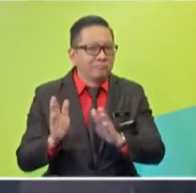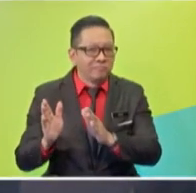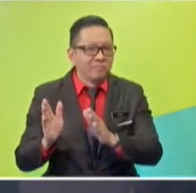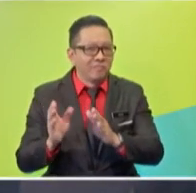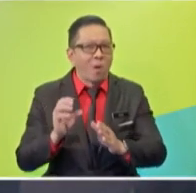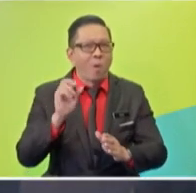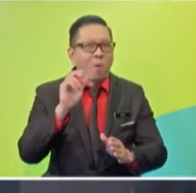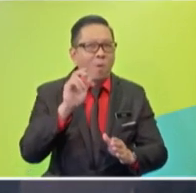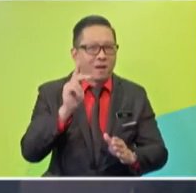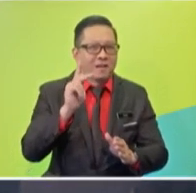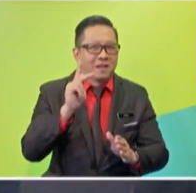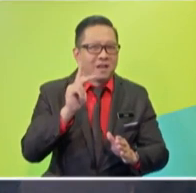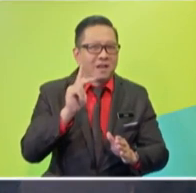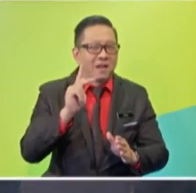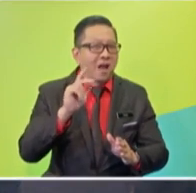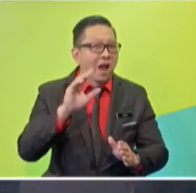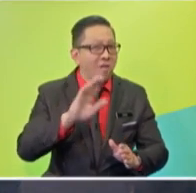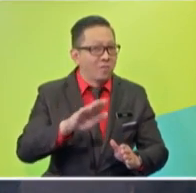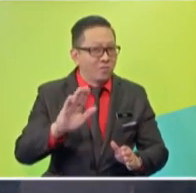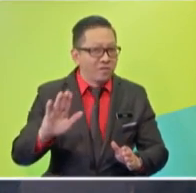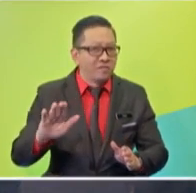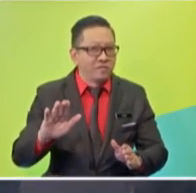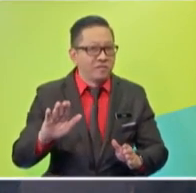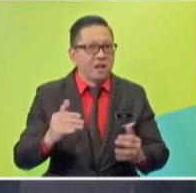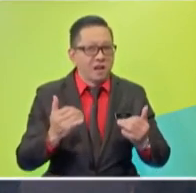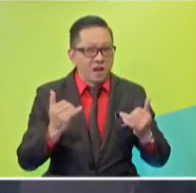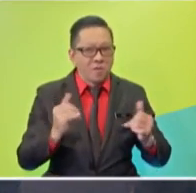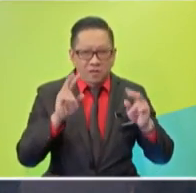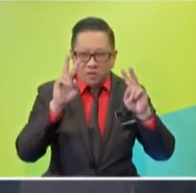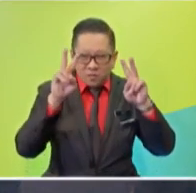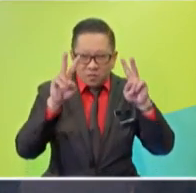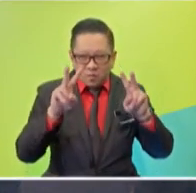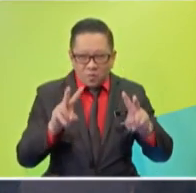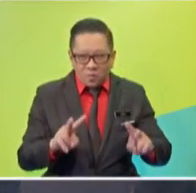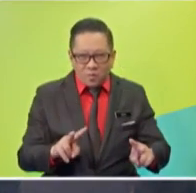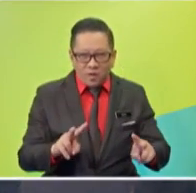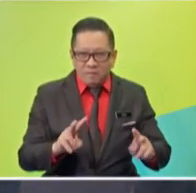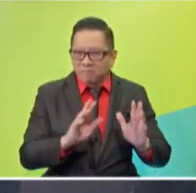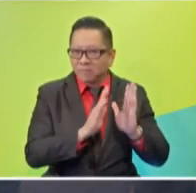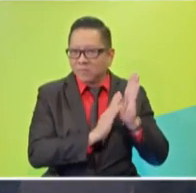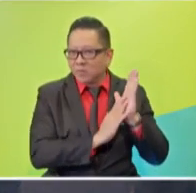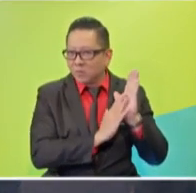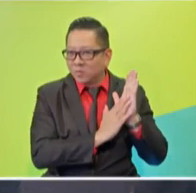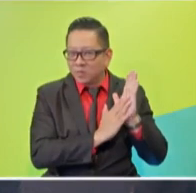Alright, so boys and girls, everyone at home, you can take a look at the screen. Meanwhile, our friends in the Google